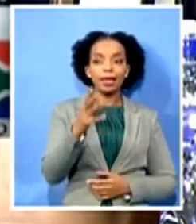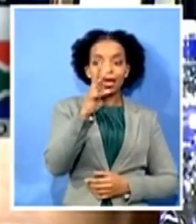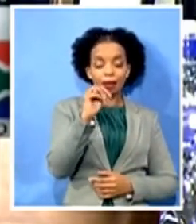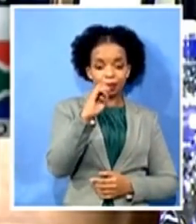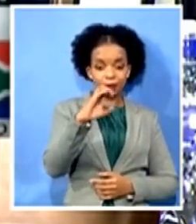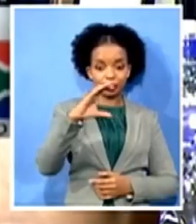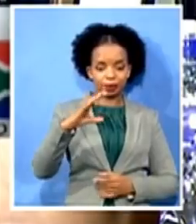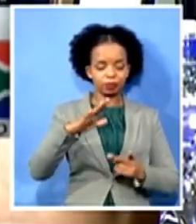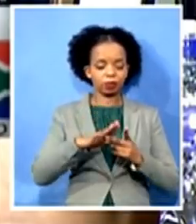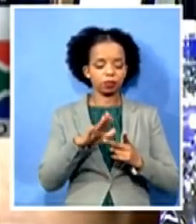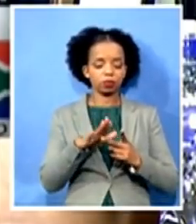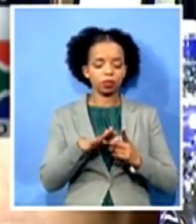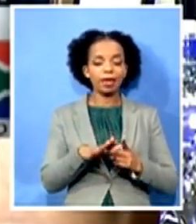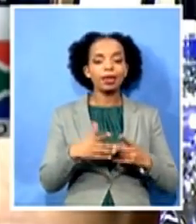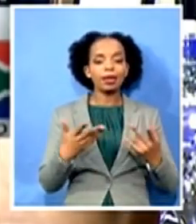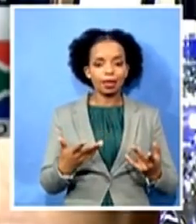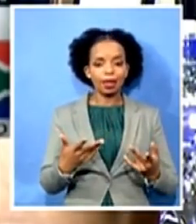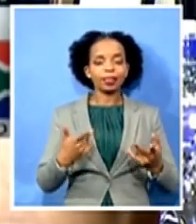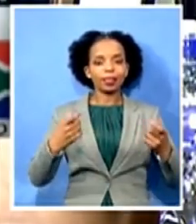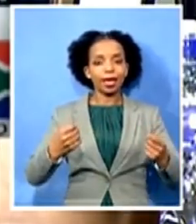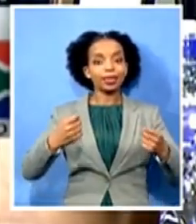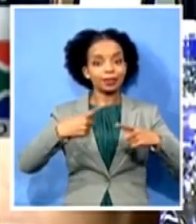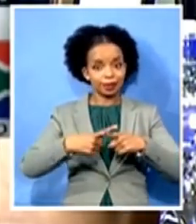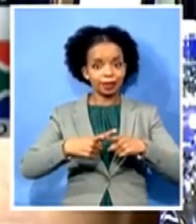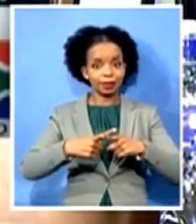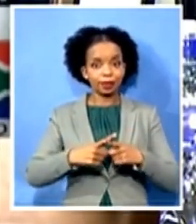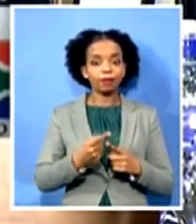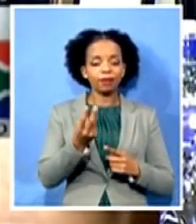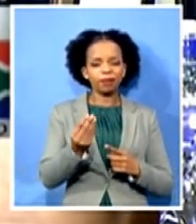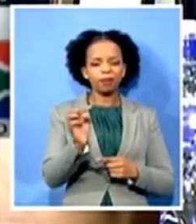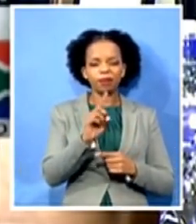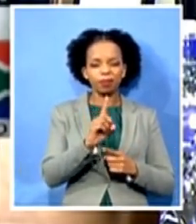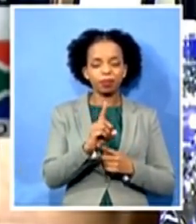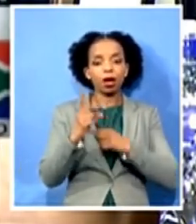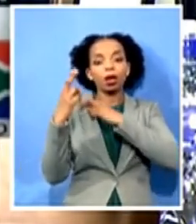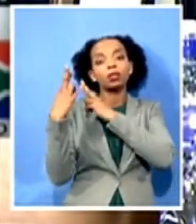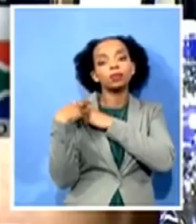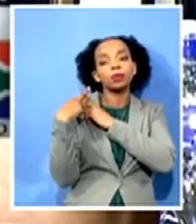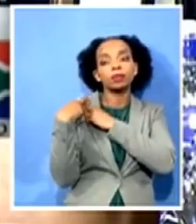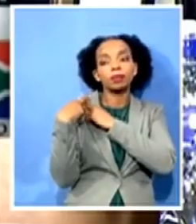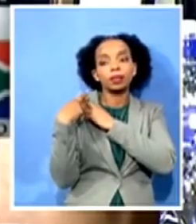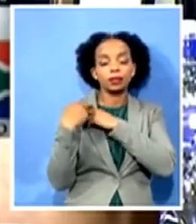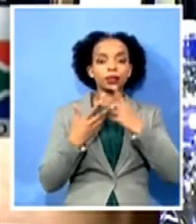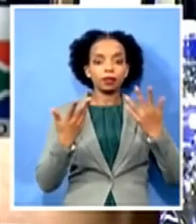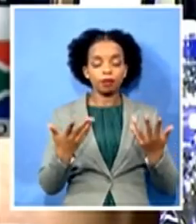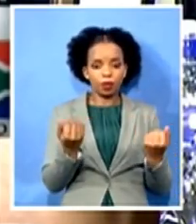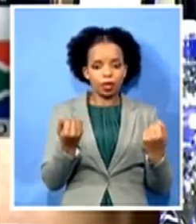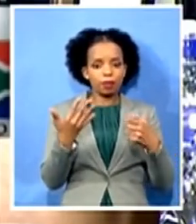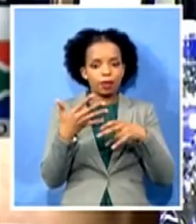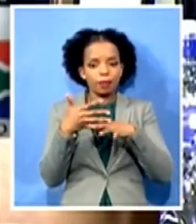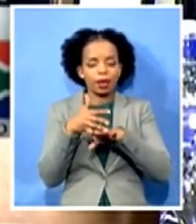terms of the responsibility of the implementation of the ESCO